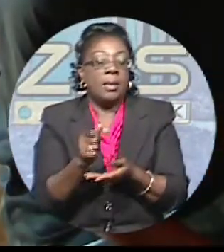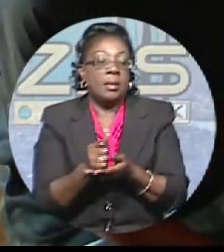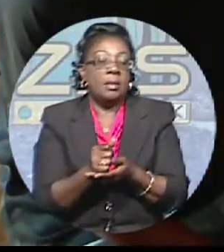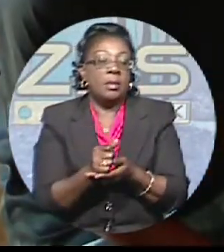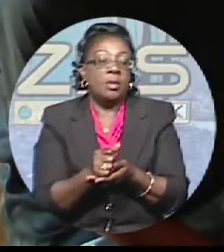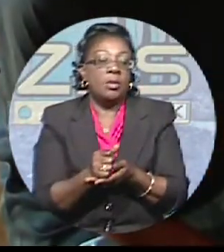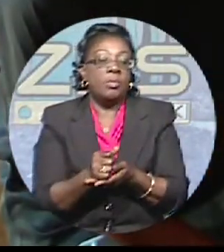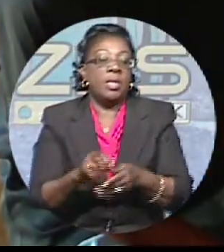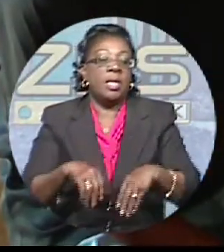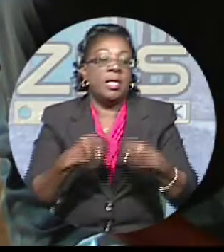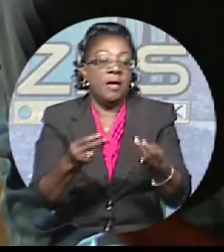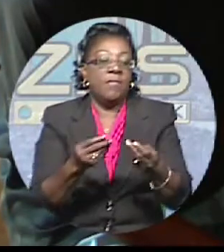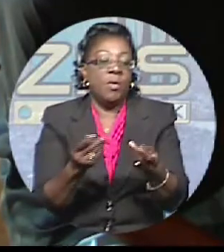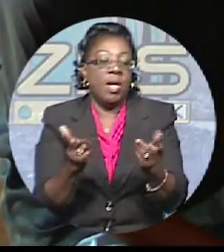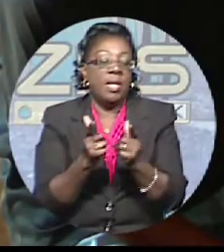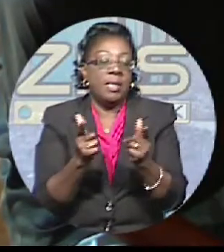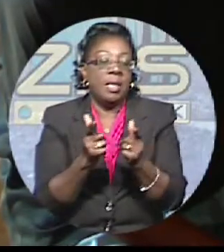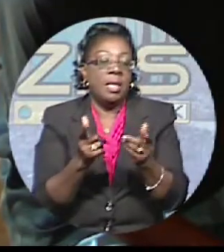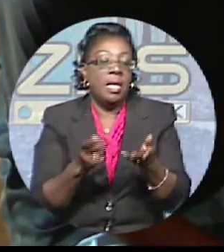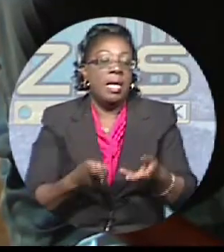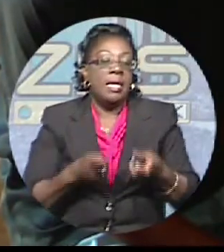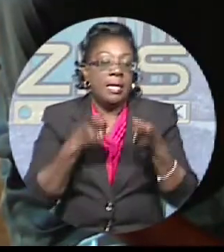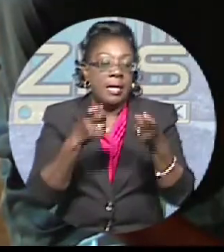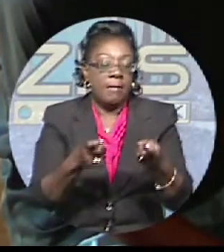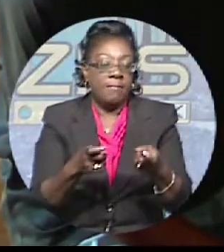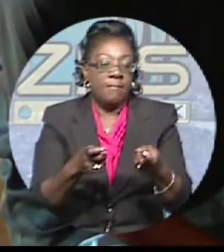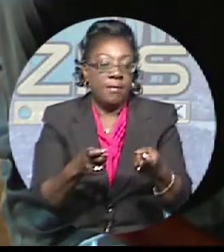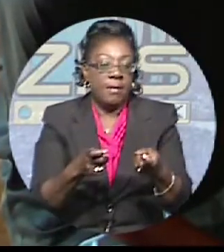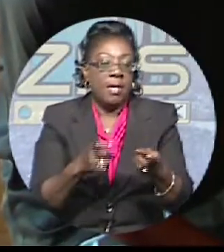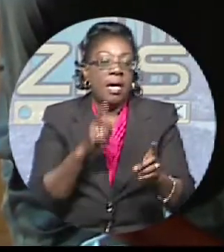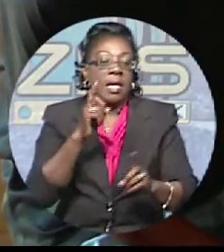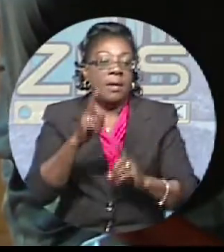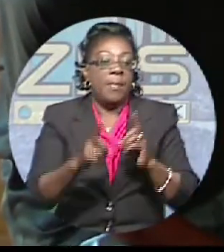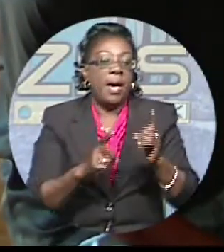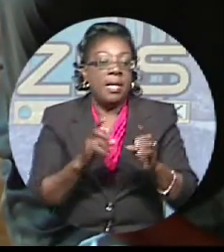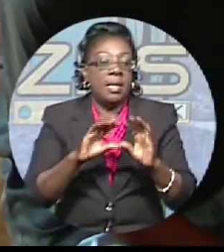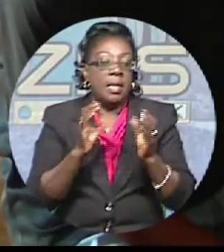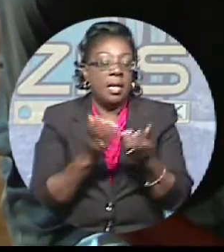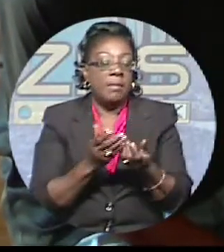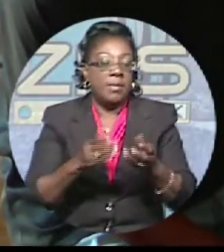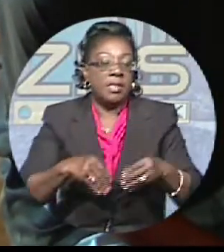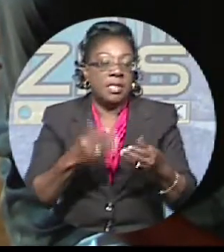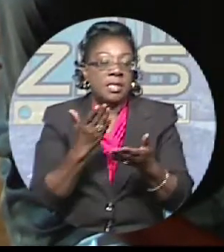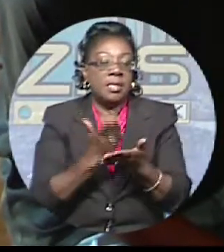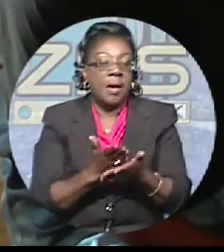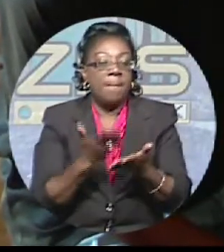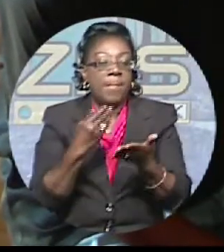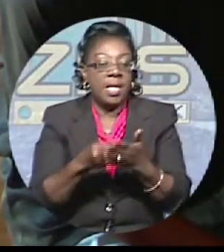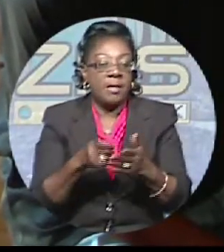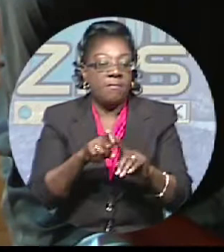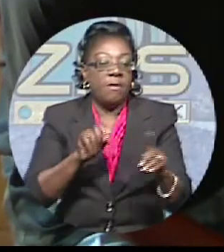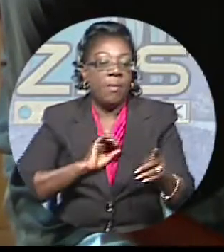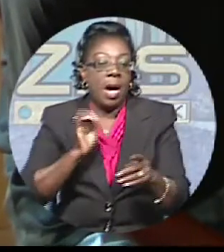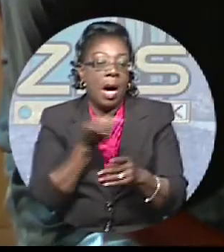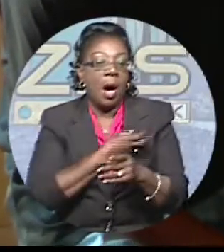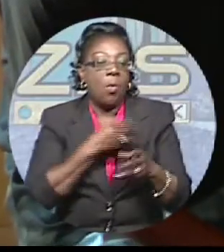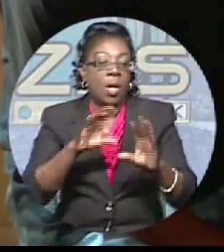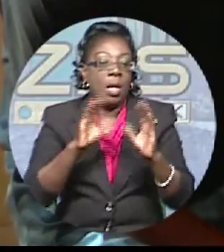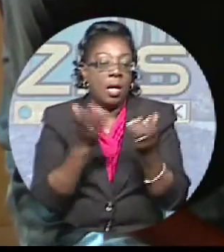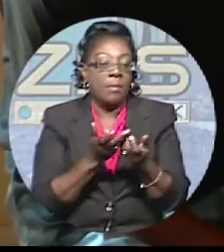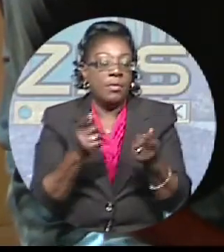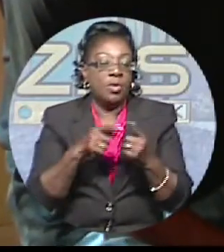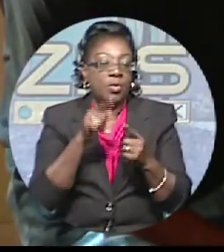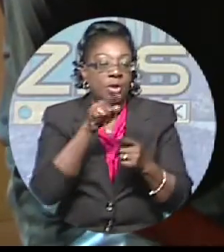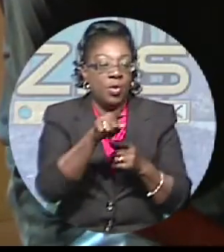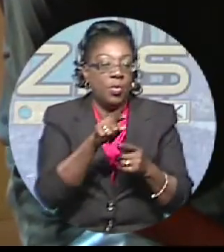today we are here to give you a little gift. And in Pilots, we call it a pick-me-up. And so this is a little donation from our club to you, sir. Thank you so